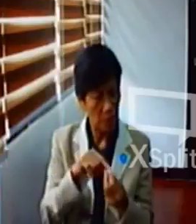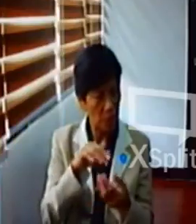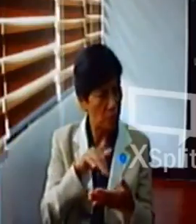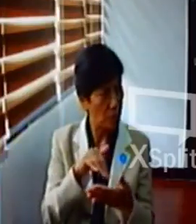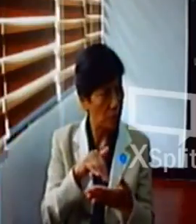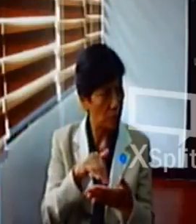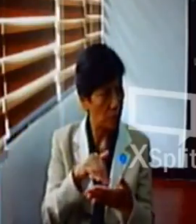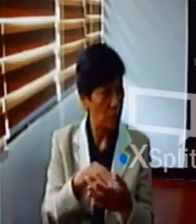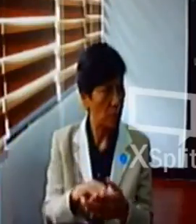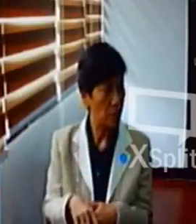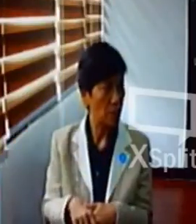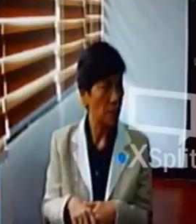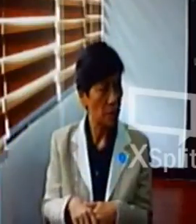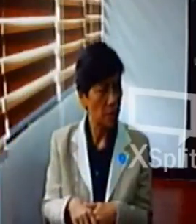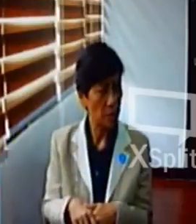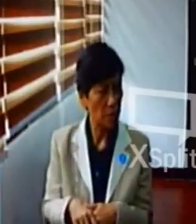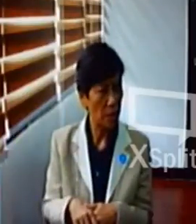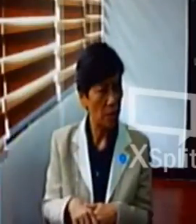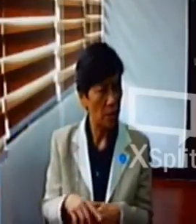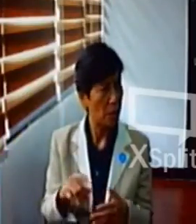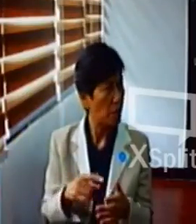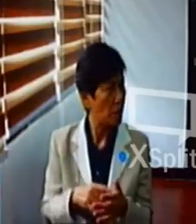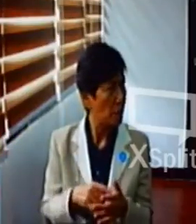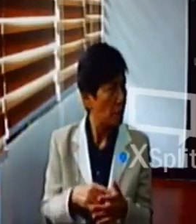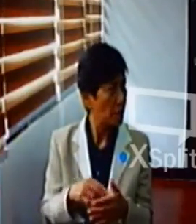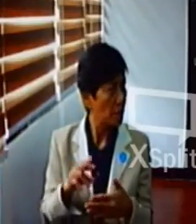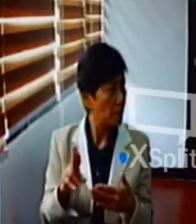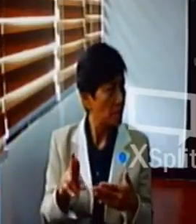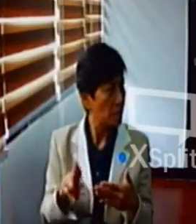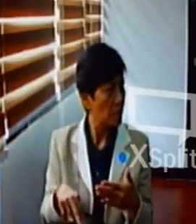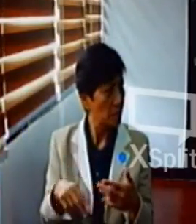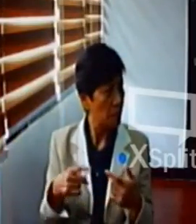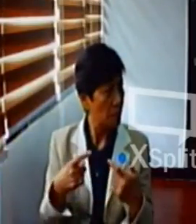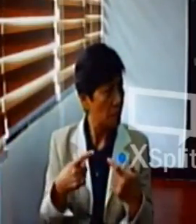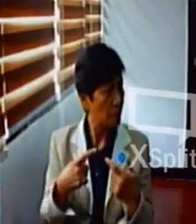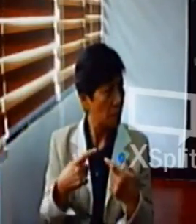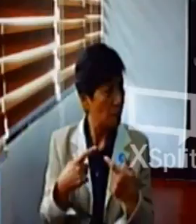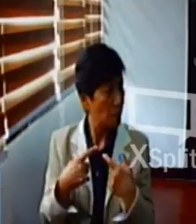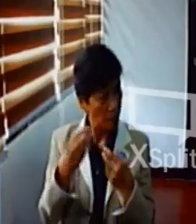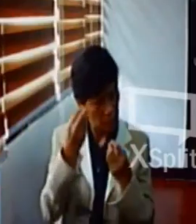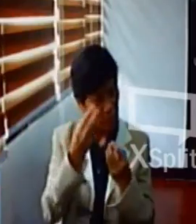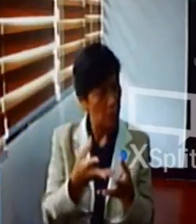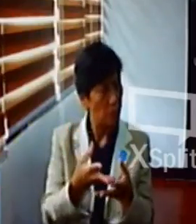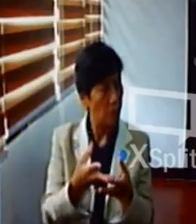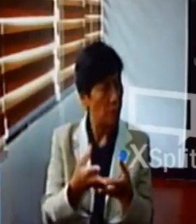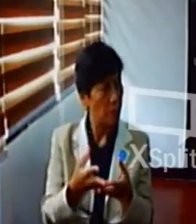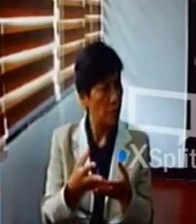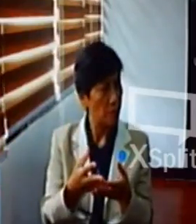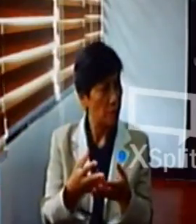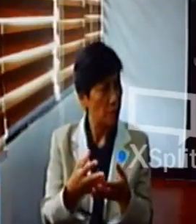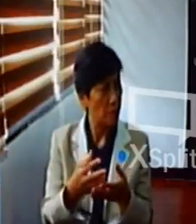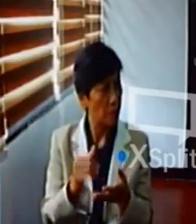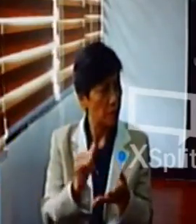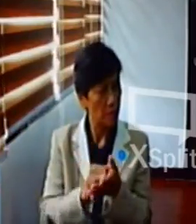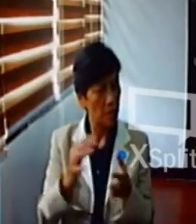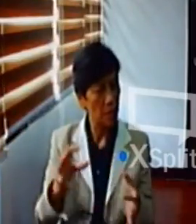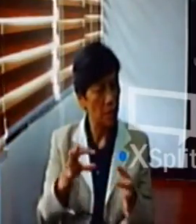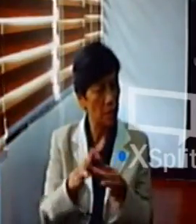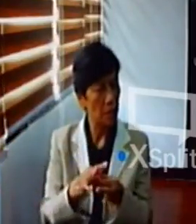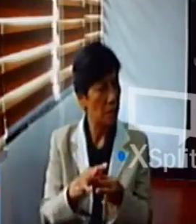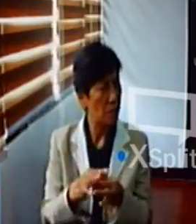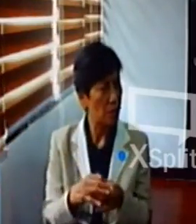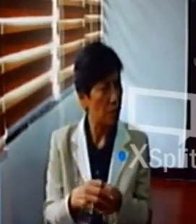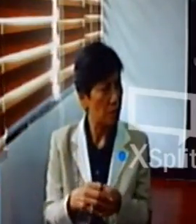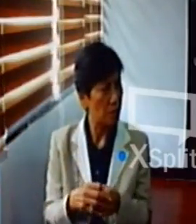the skipjack. This is the sort of information that ties climate,